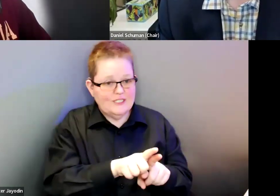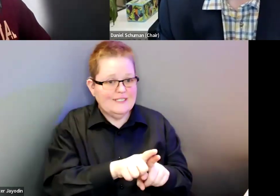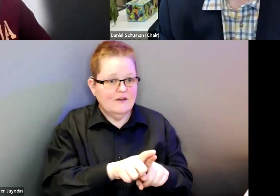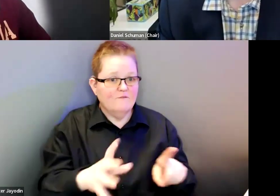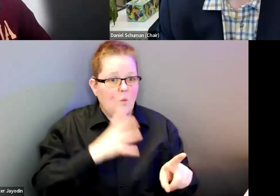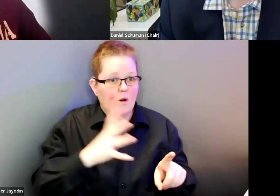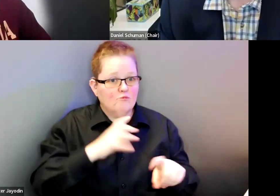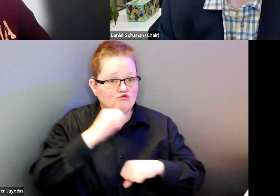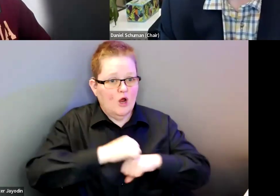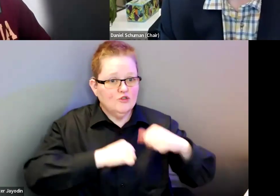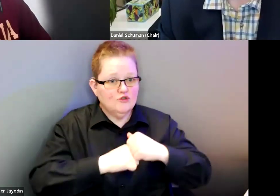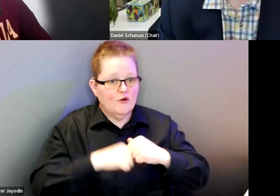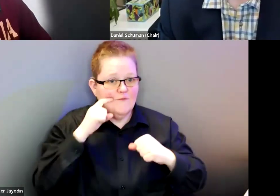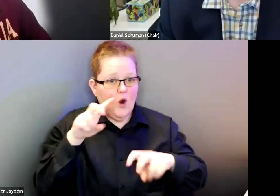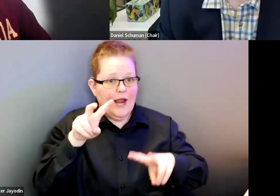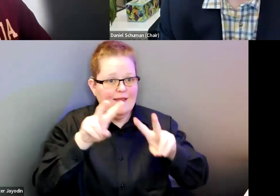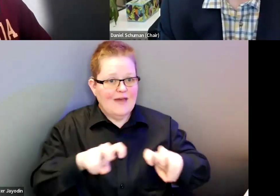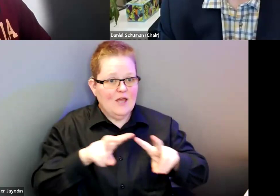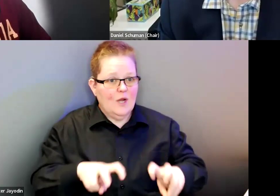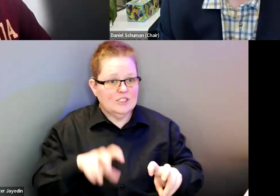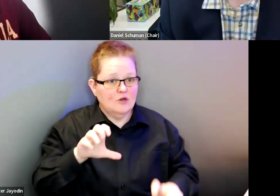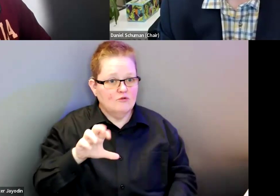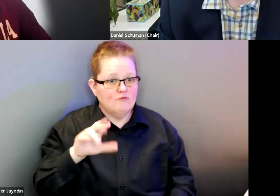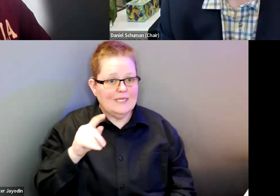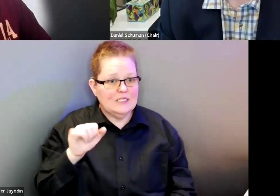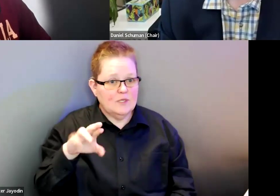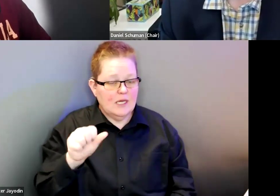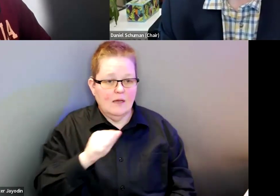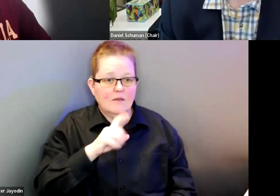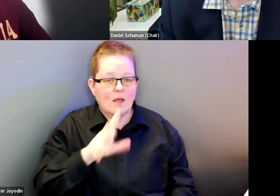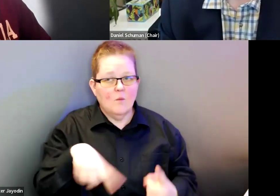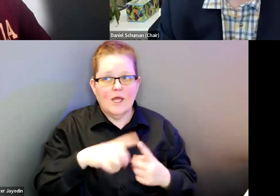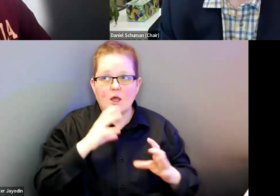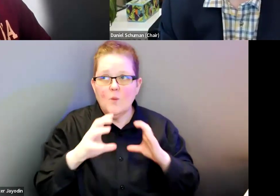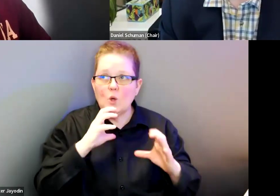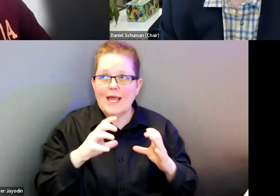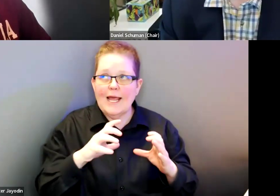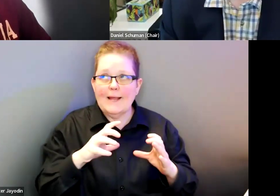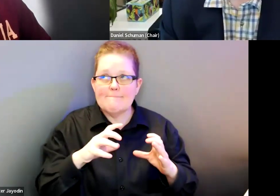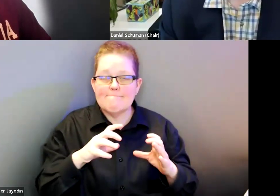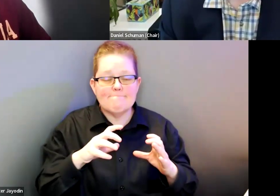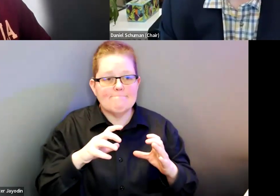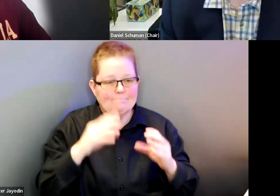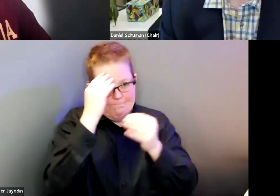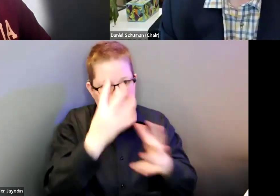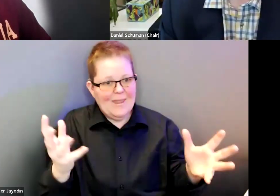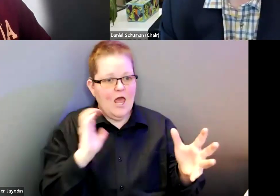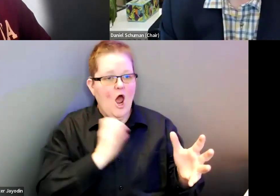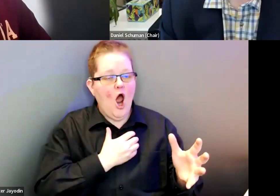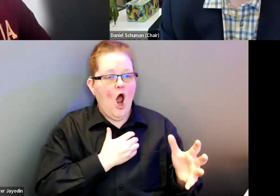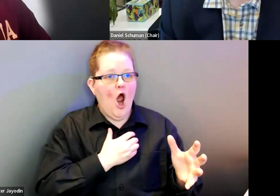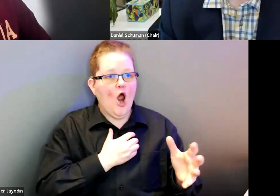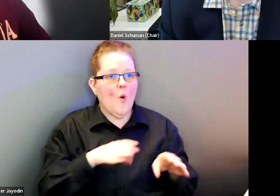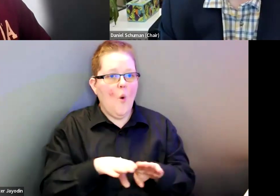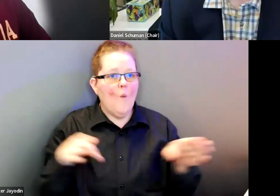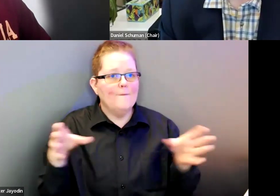criteria, just tying some things together here, that we communicate that out in our notices, in our open